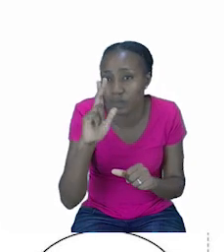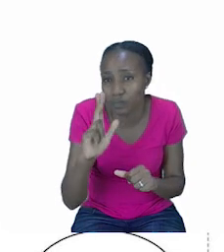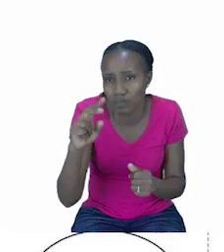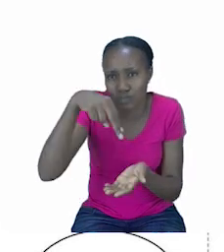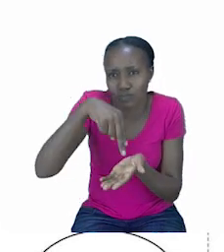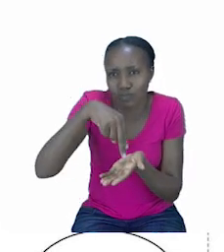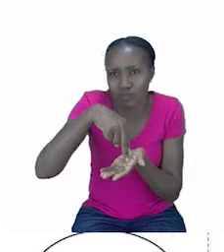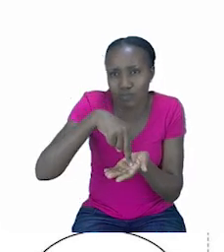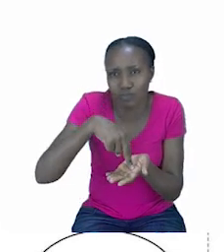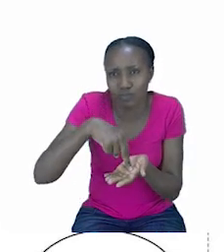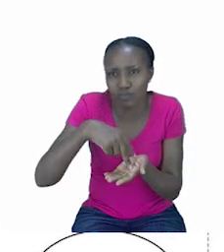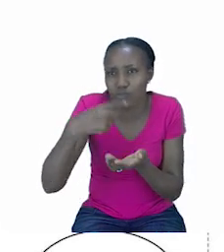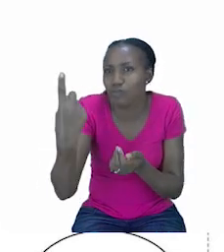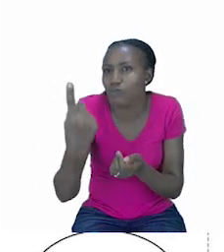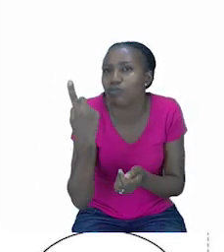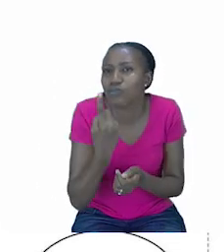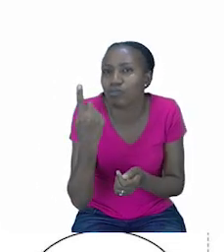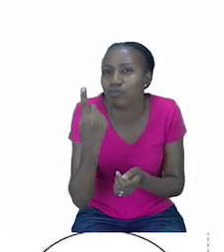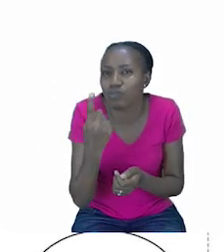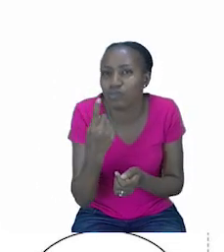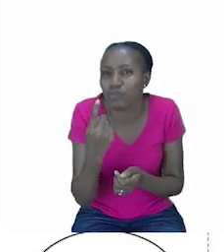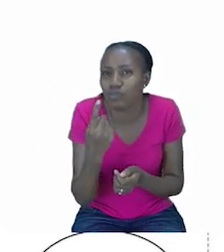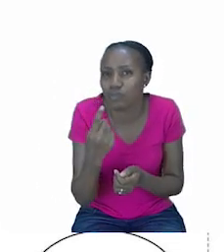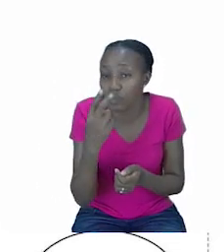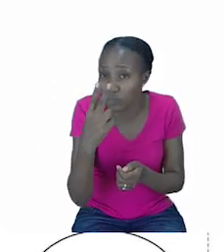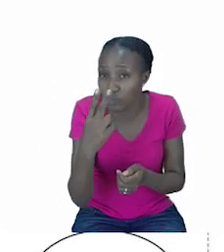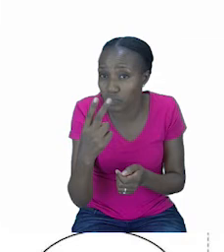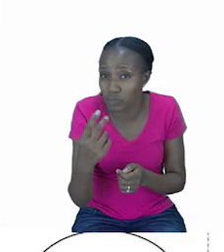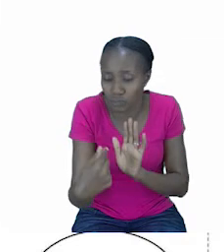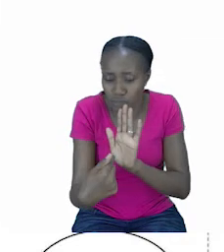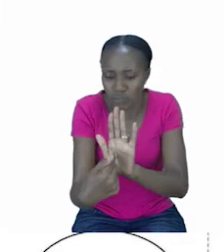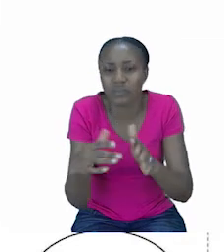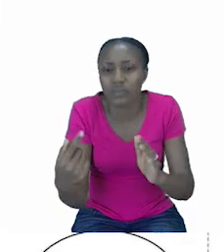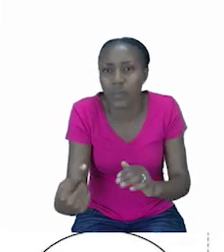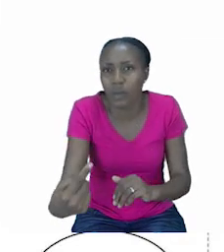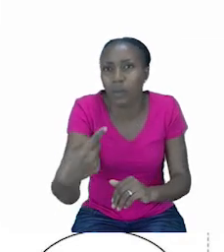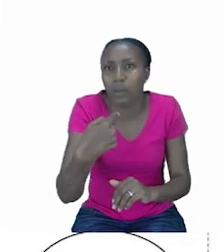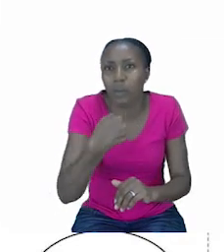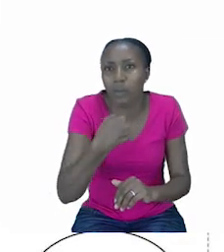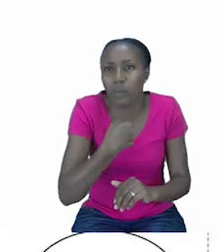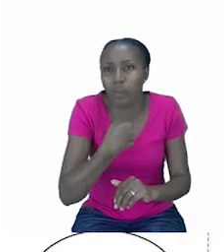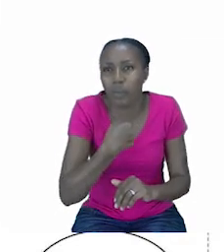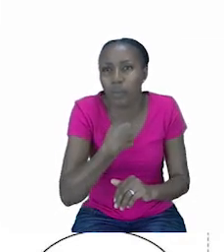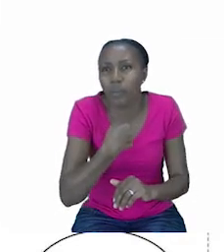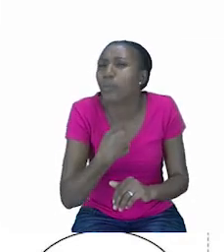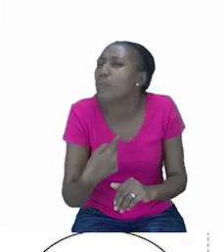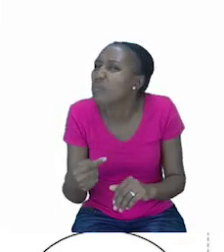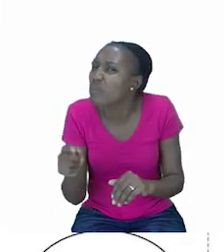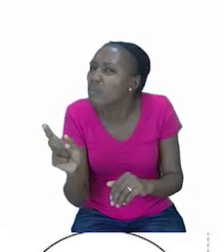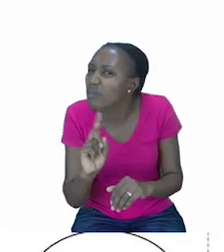alone and look to where they are pointing. Do we say